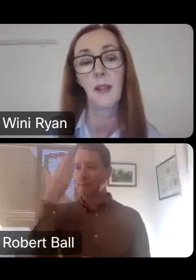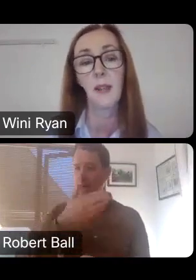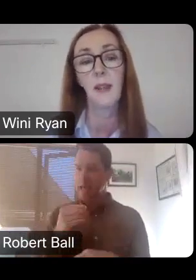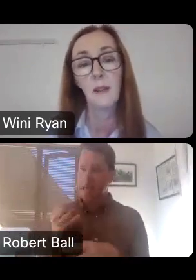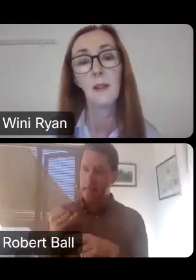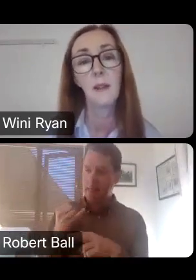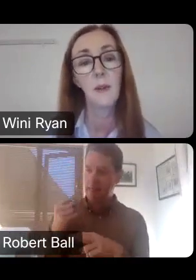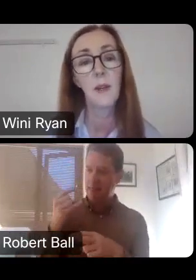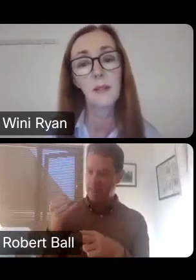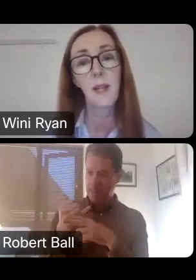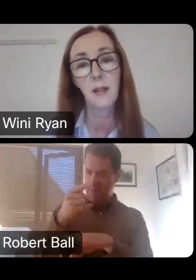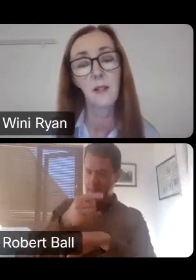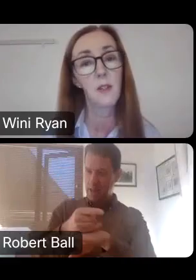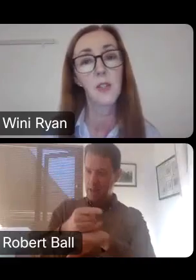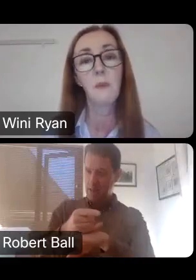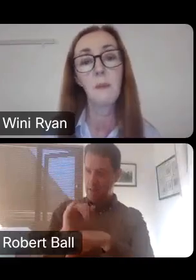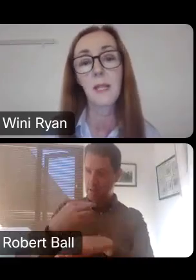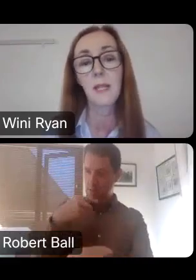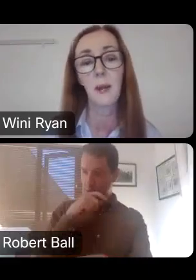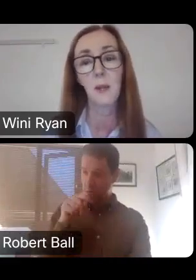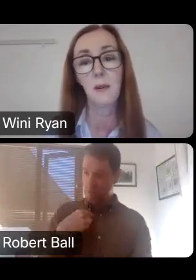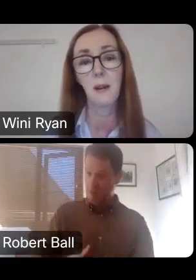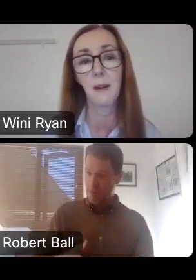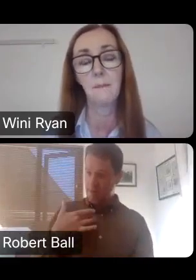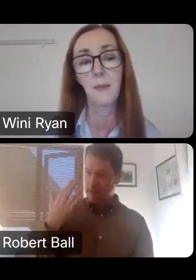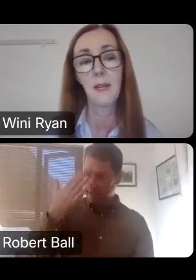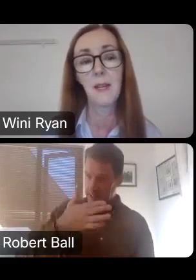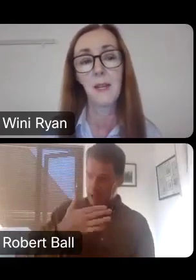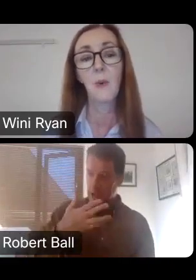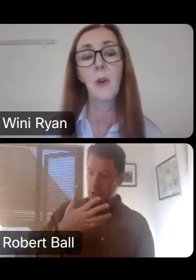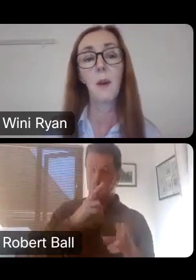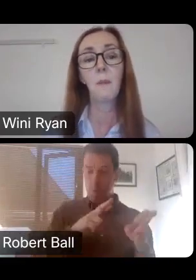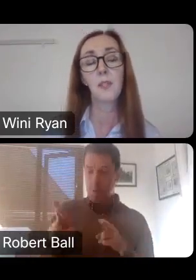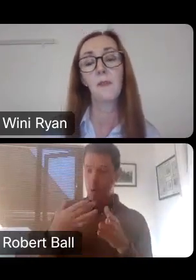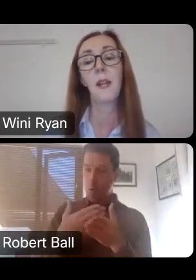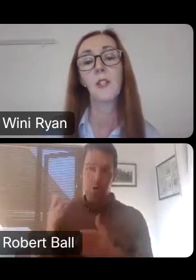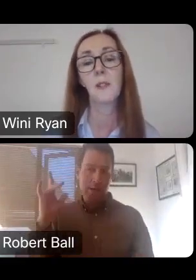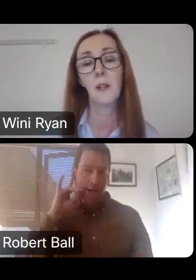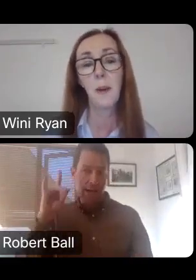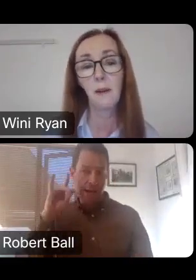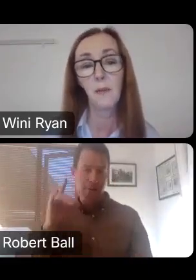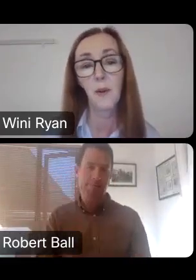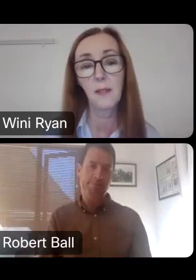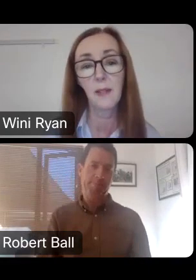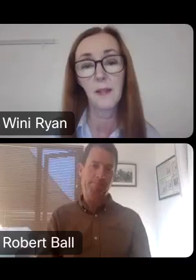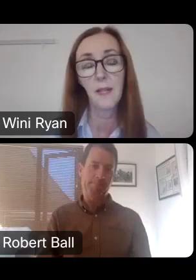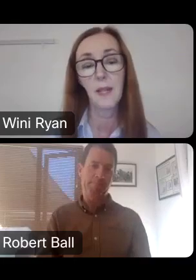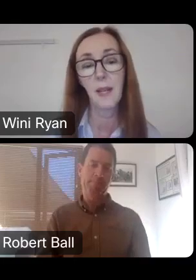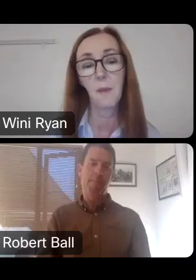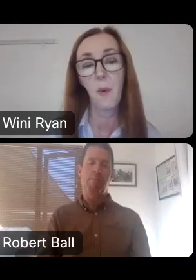might say, you're feeling sad. You're just repeating back what you're hearing. More complex reflections are